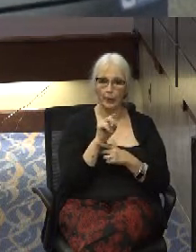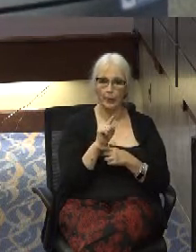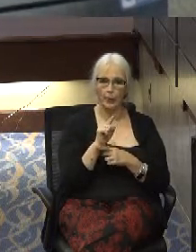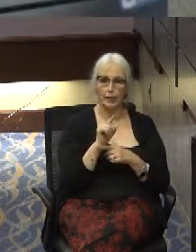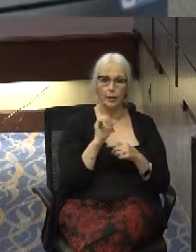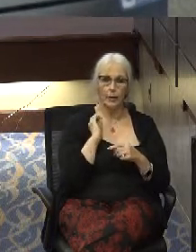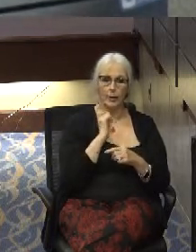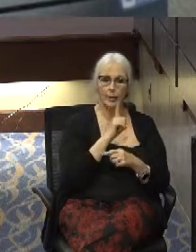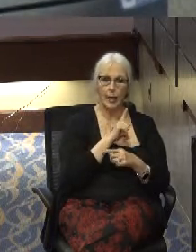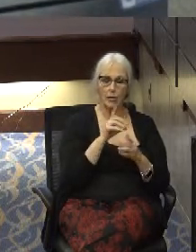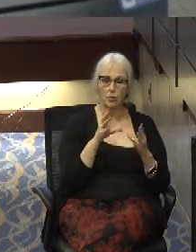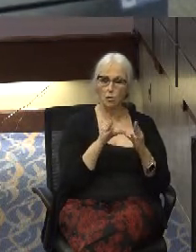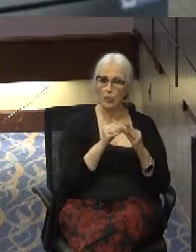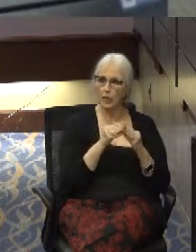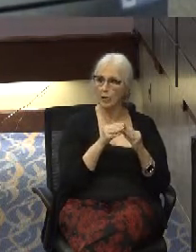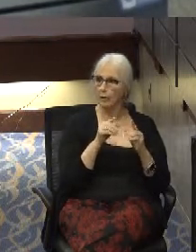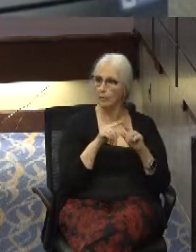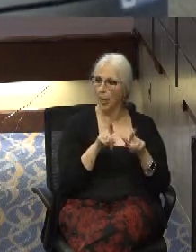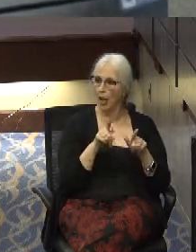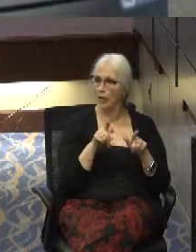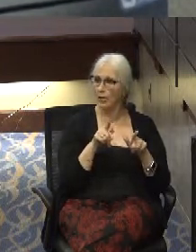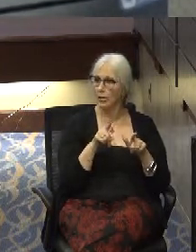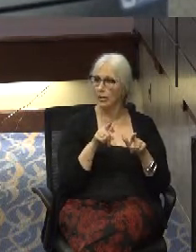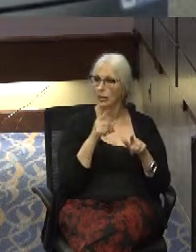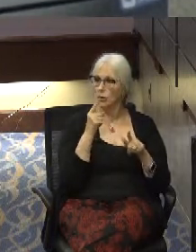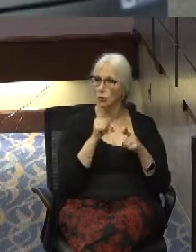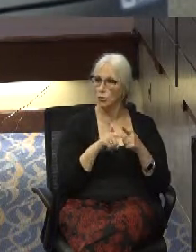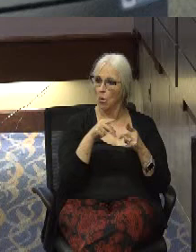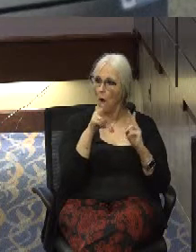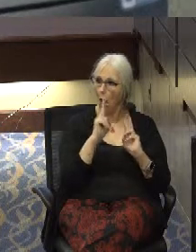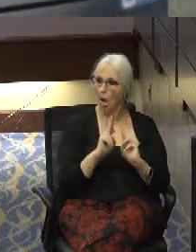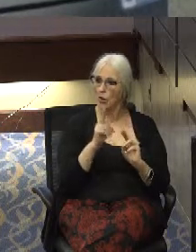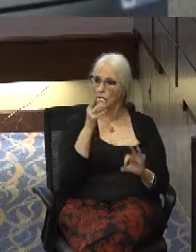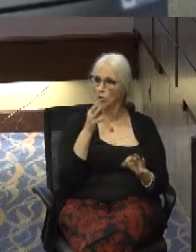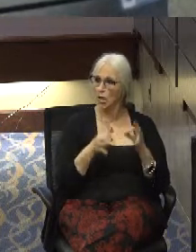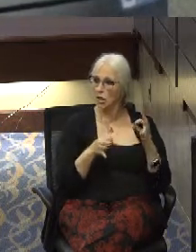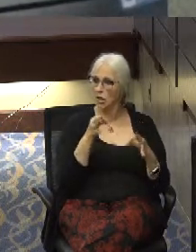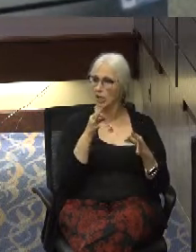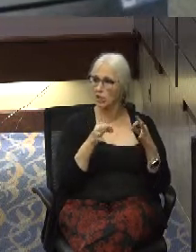meeting. But for the sake of honoring the judge's